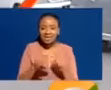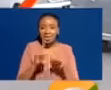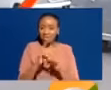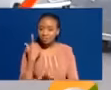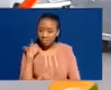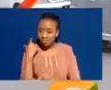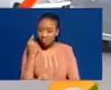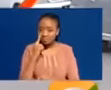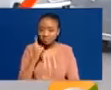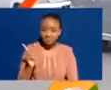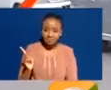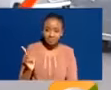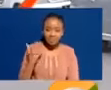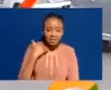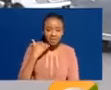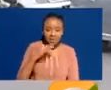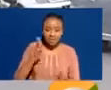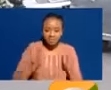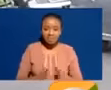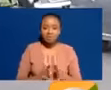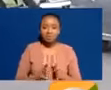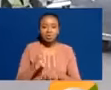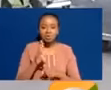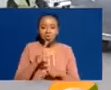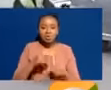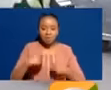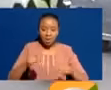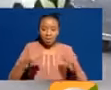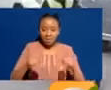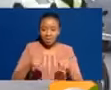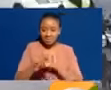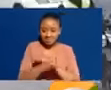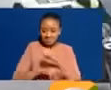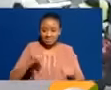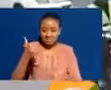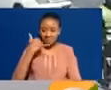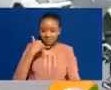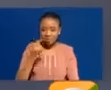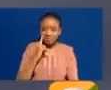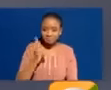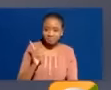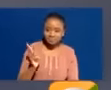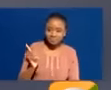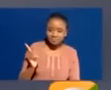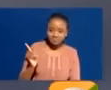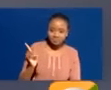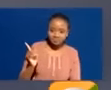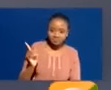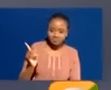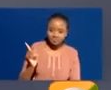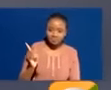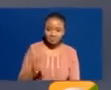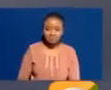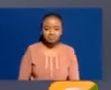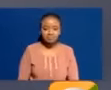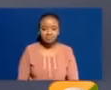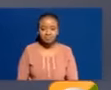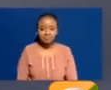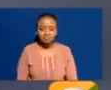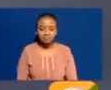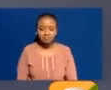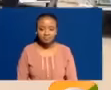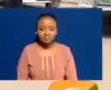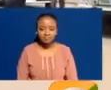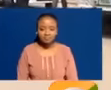a criminal riding a boda was caught on camera stealing a phone from a pedestrian before speeding off at Maalim